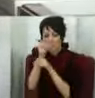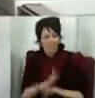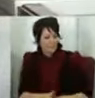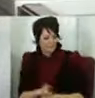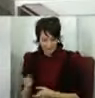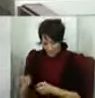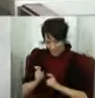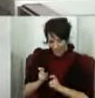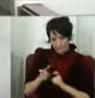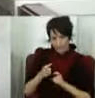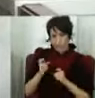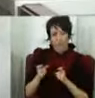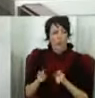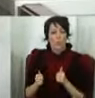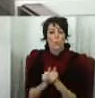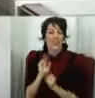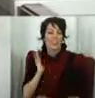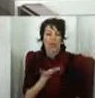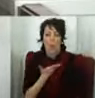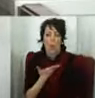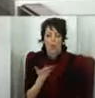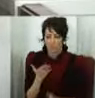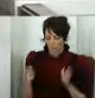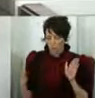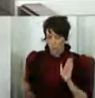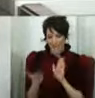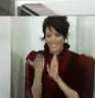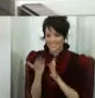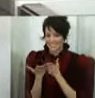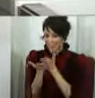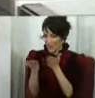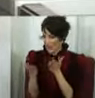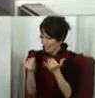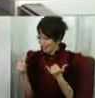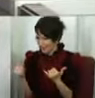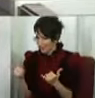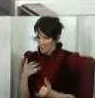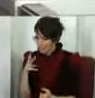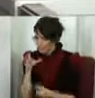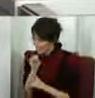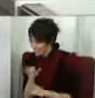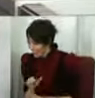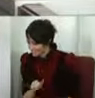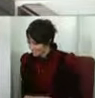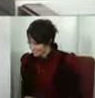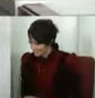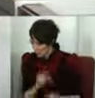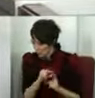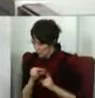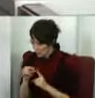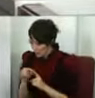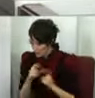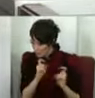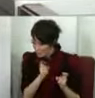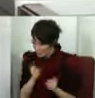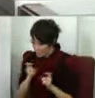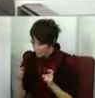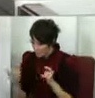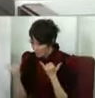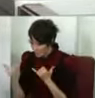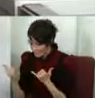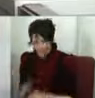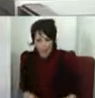presence, to be blessed with our presence here today. Did you get that? All right, so I'm